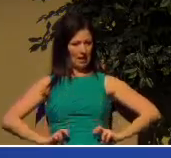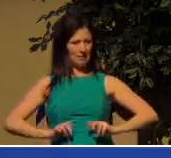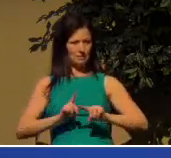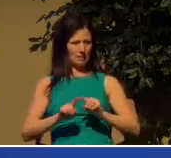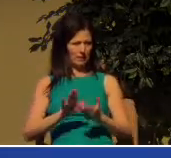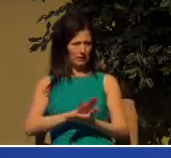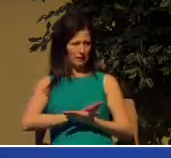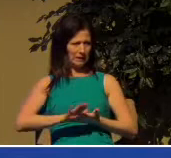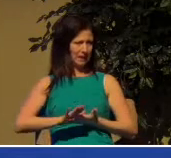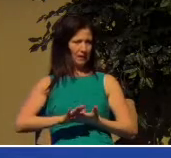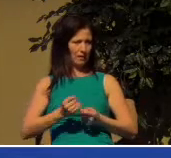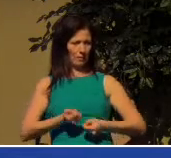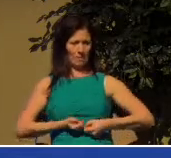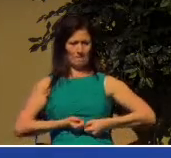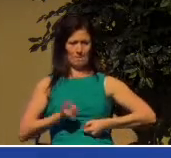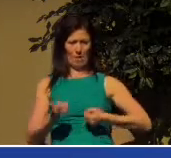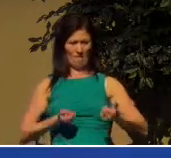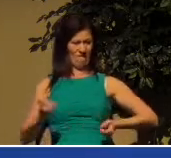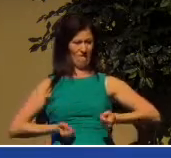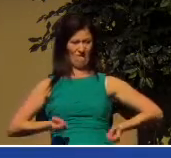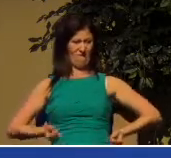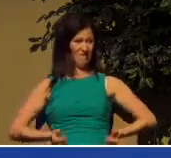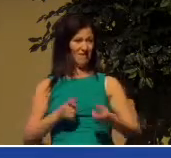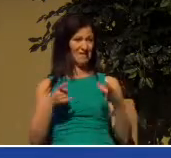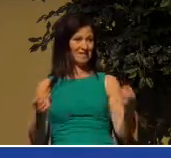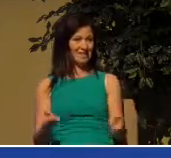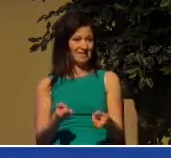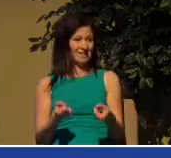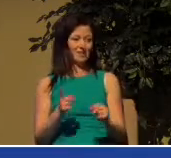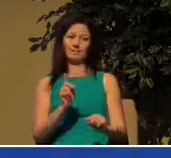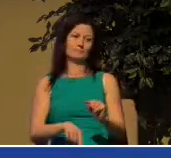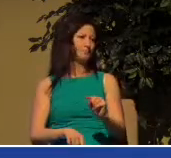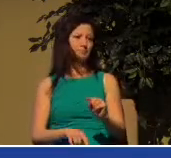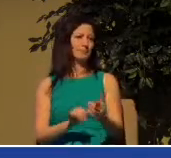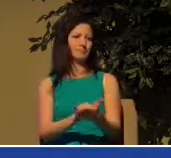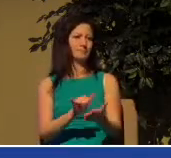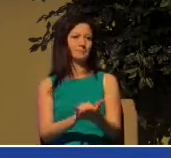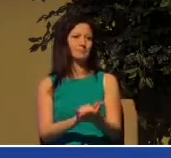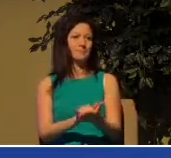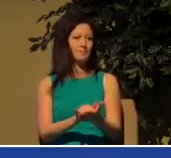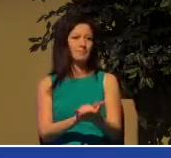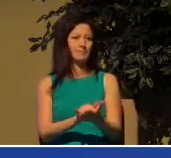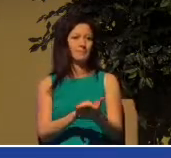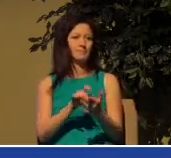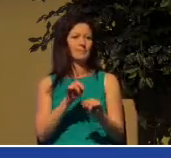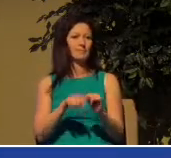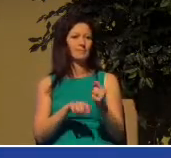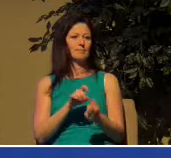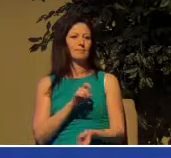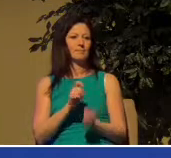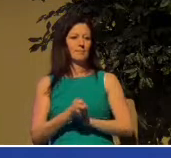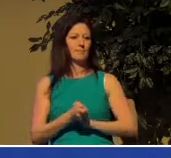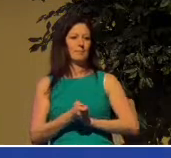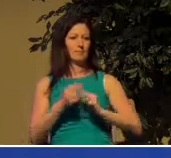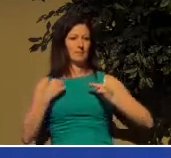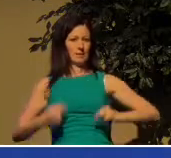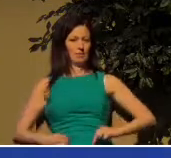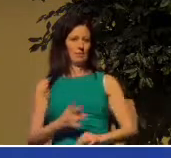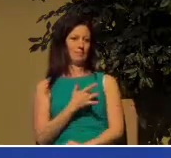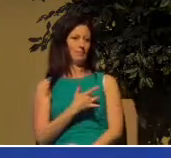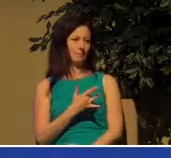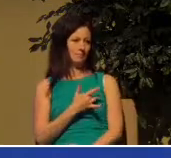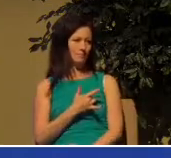remove sin, and it cannot change the human heart, which is why